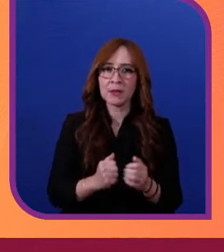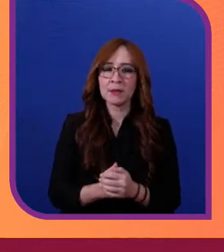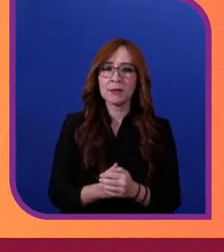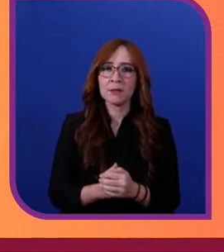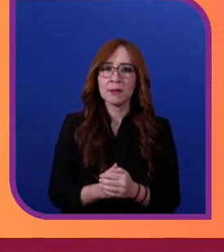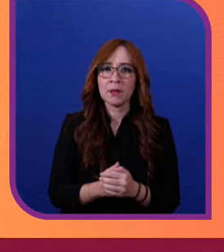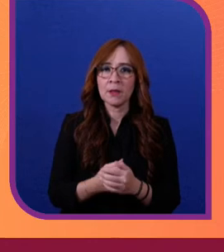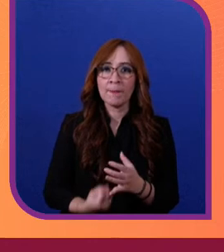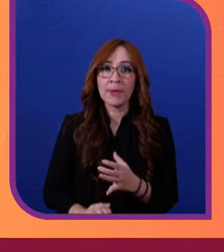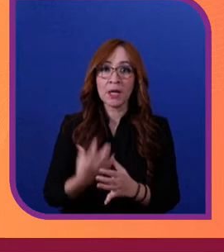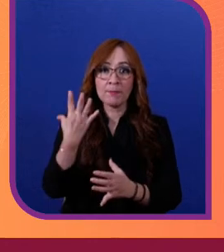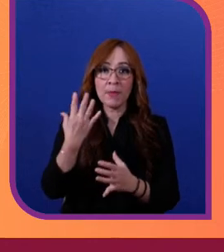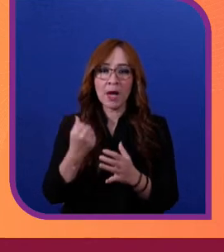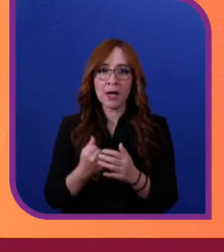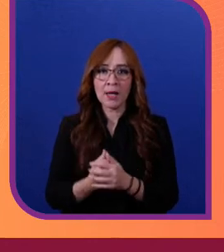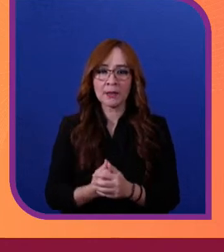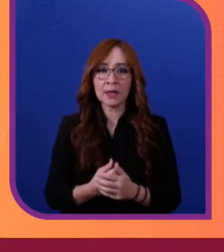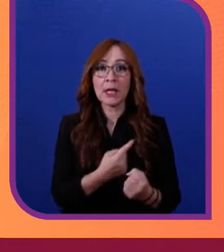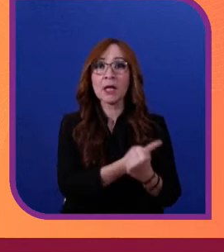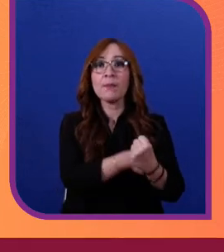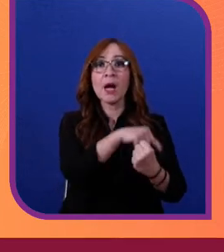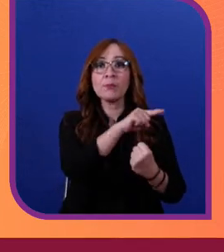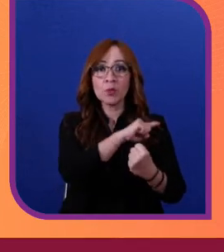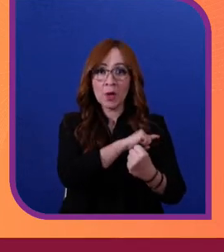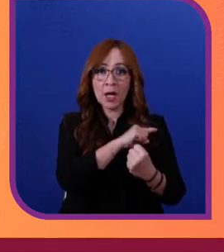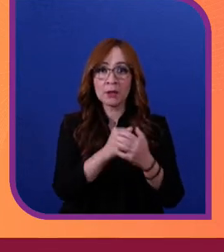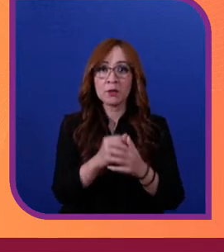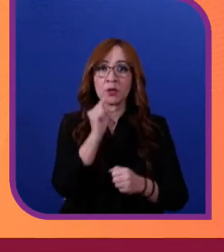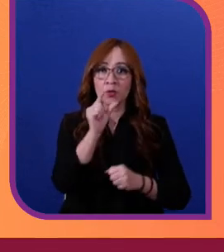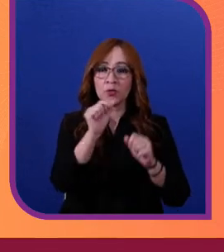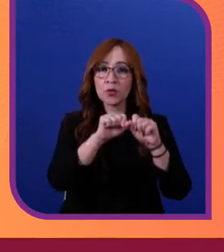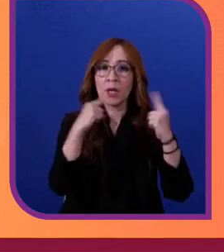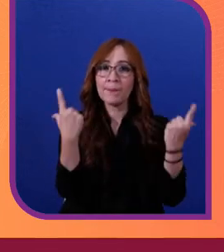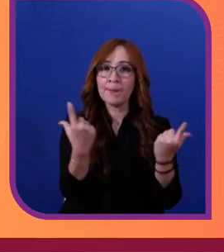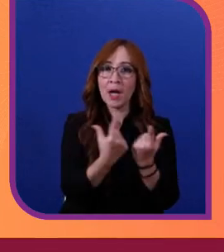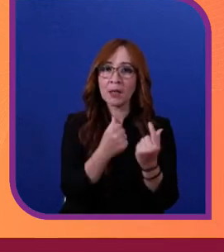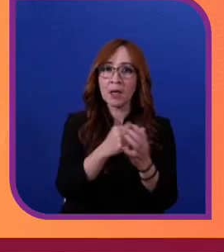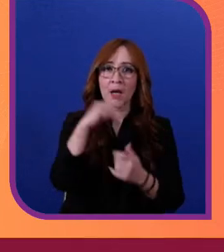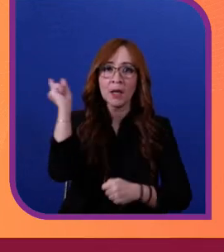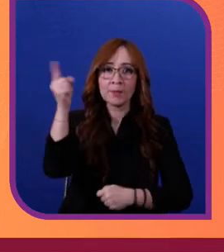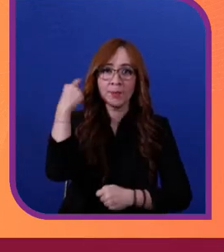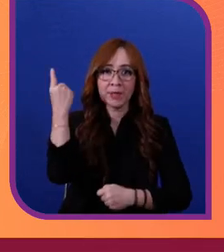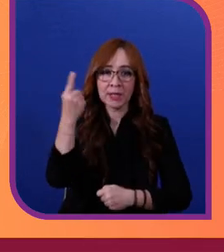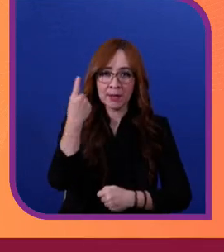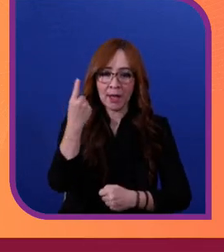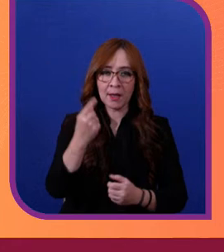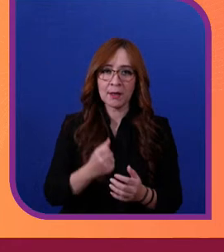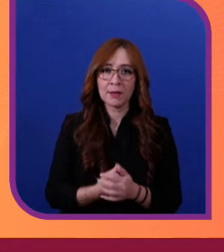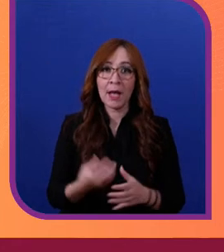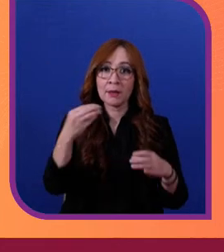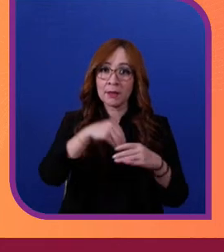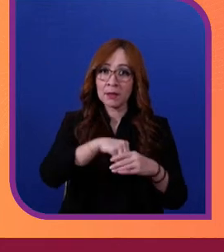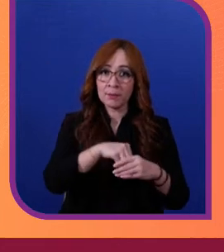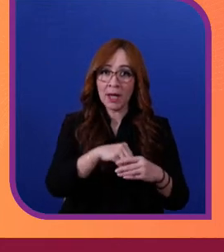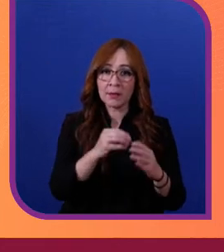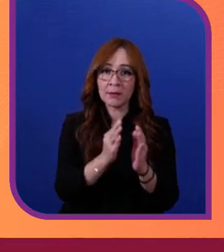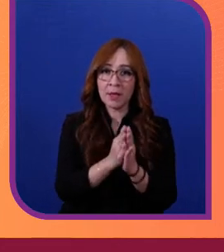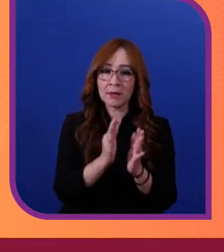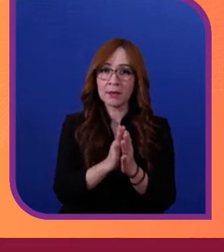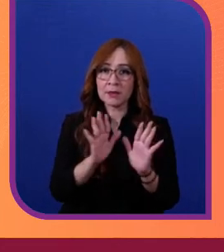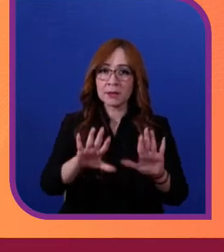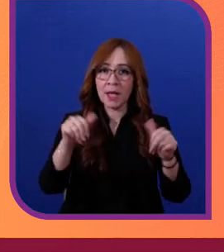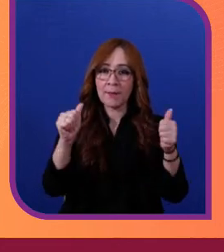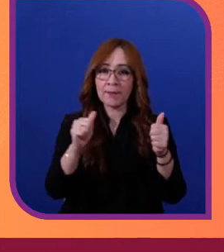e-government contracting agency is the Veil Bride of project The Wanted band explain clear and outside the line